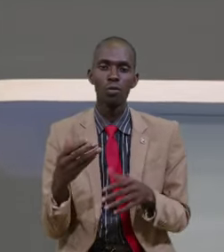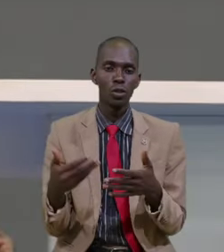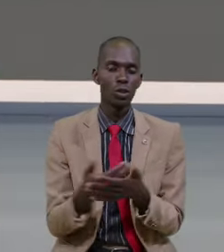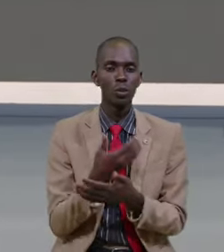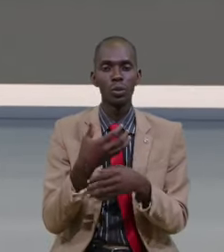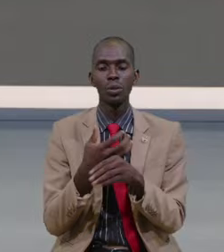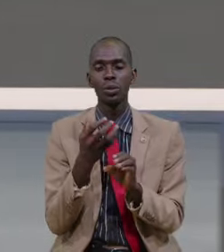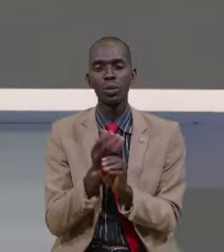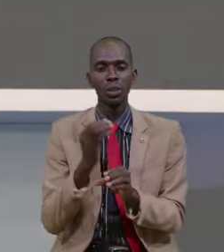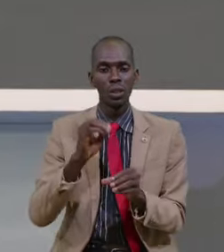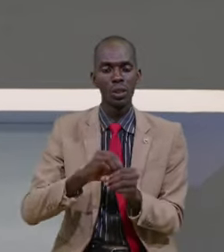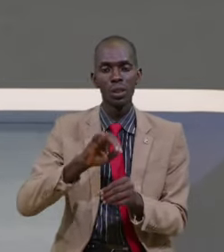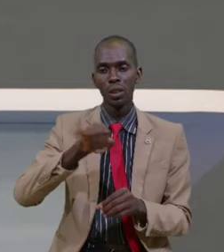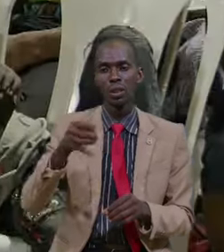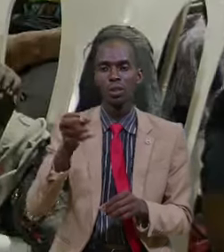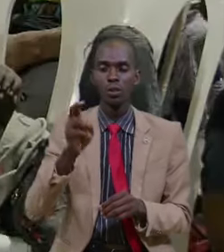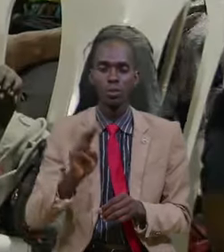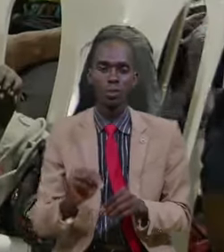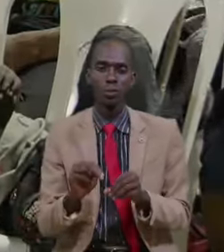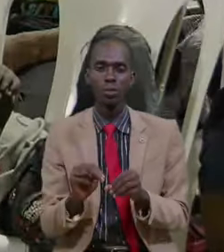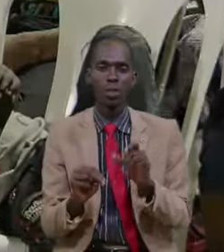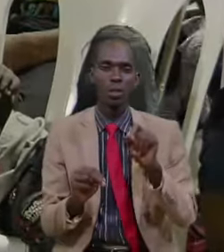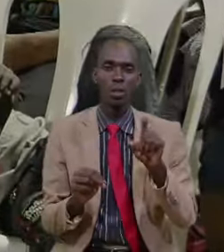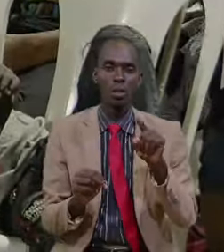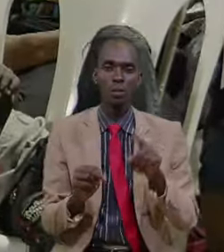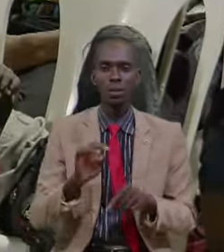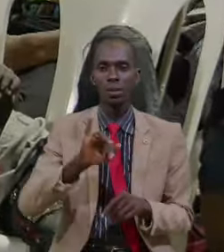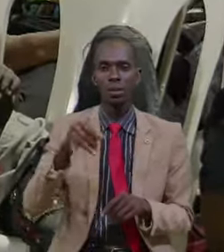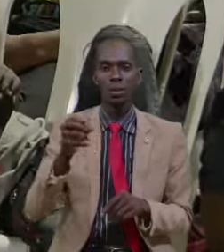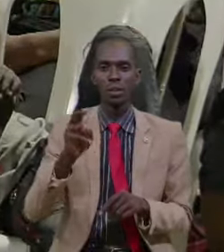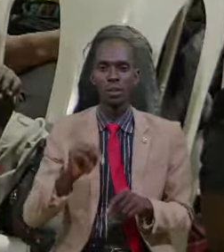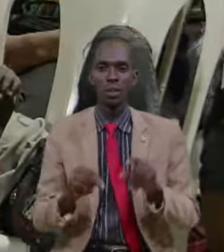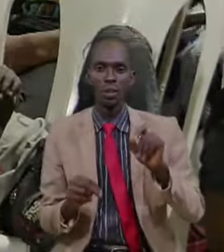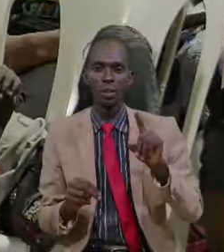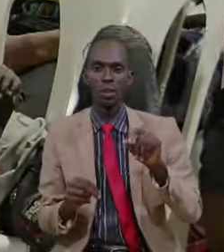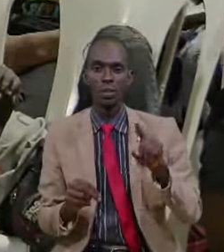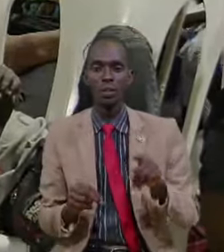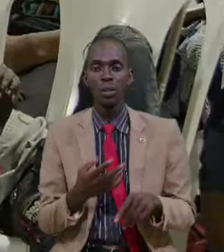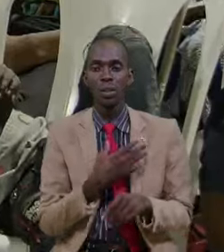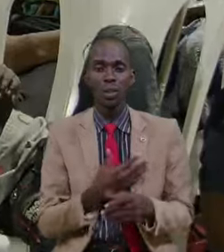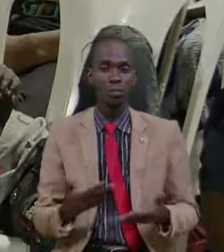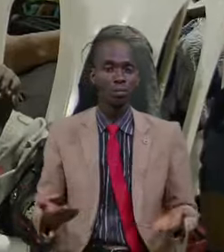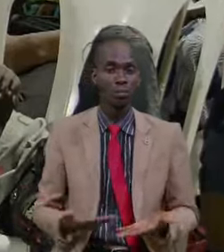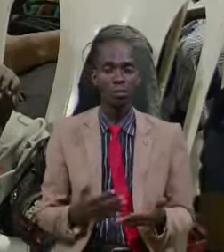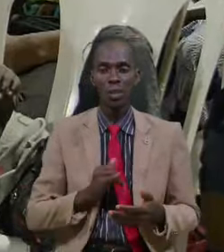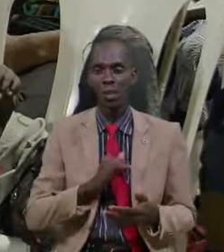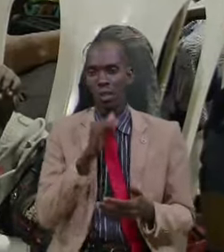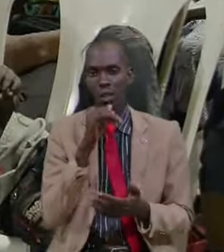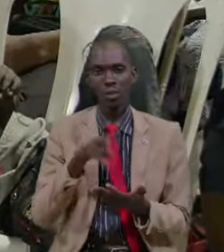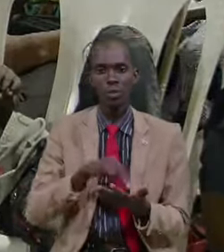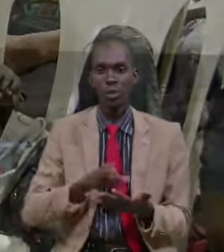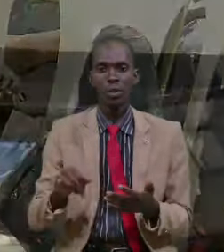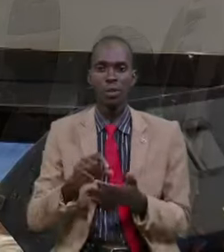in John chapter 11. And here I am reading from verse 44. And